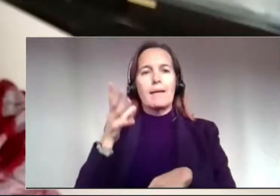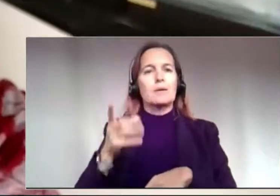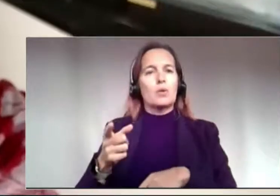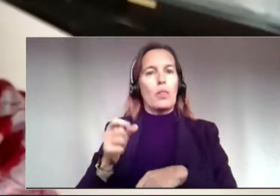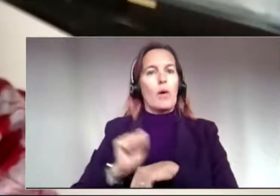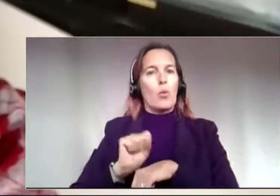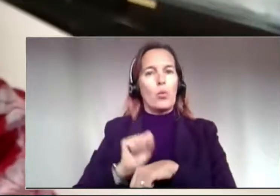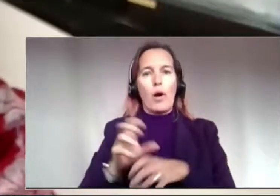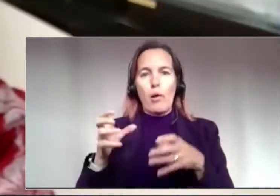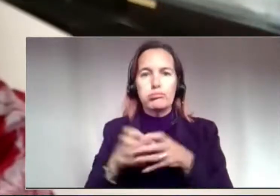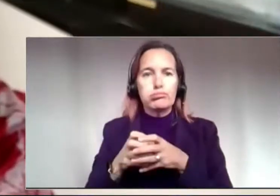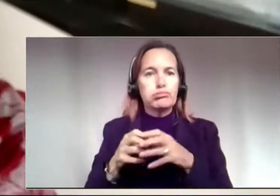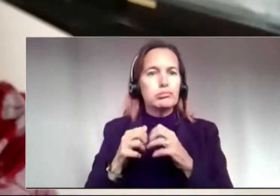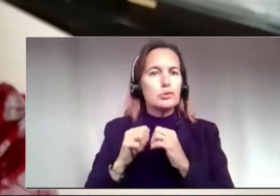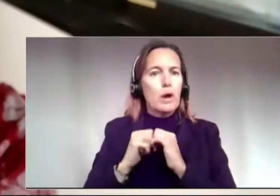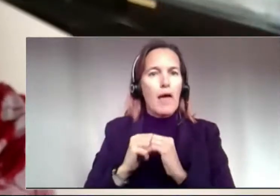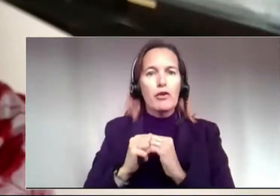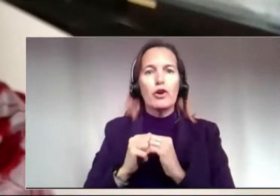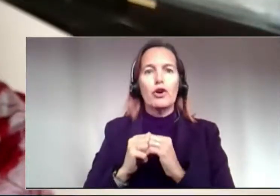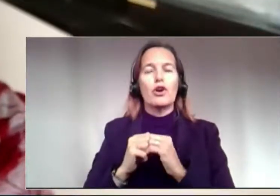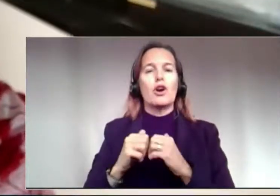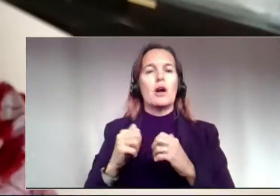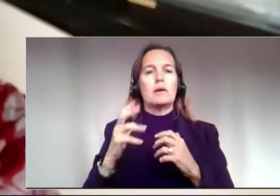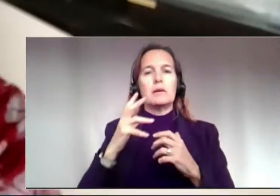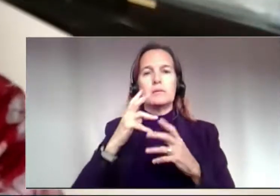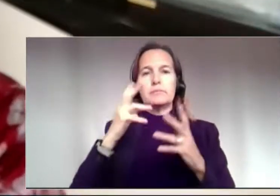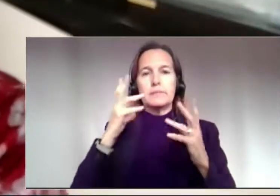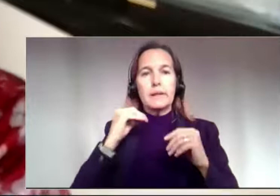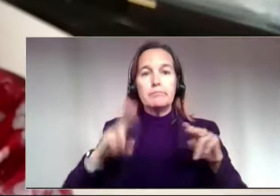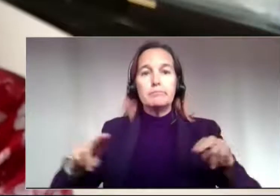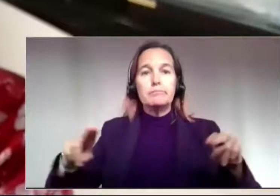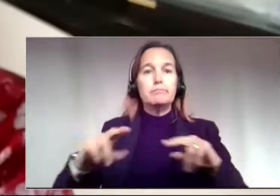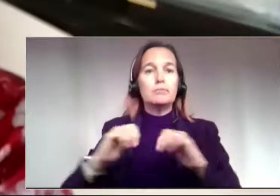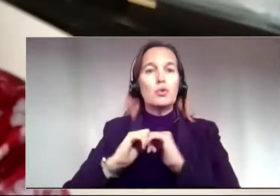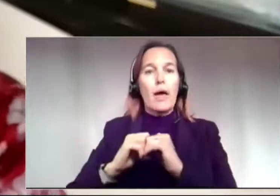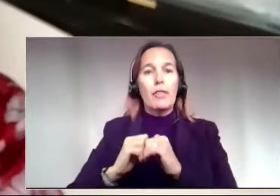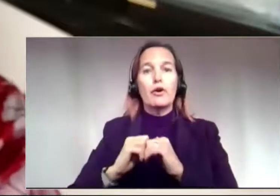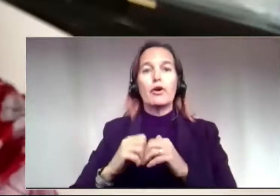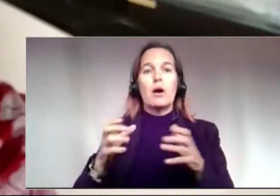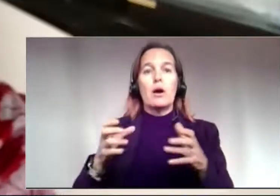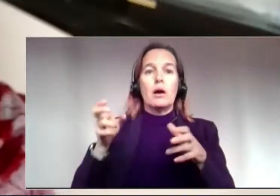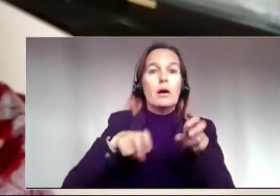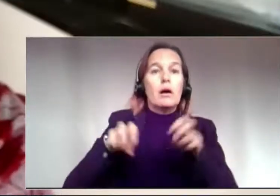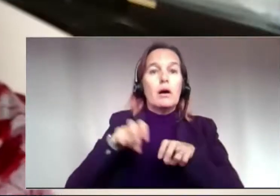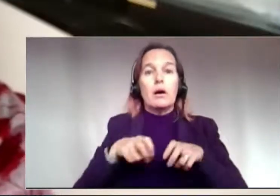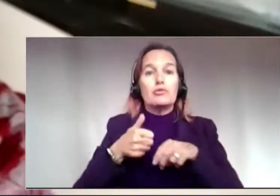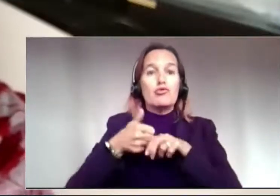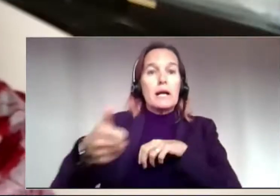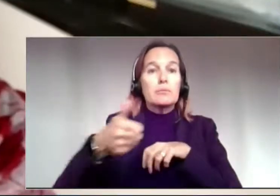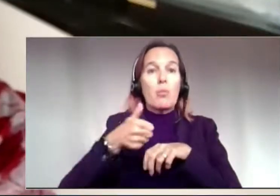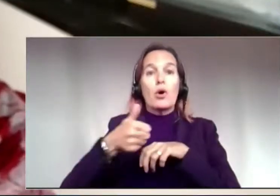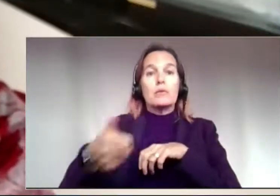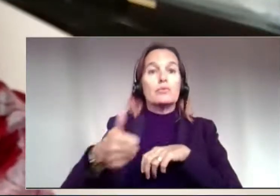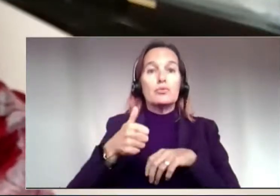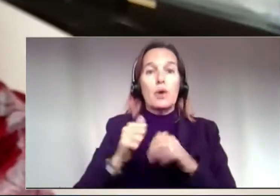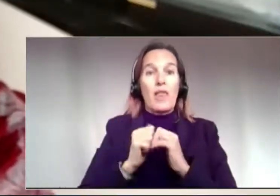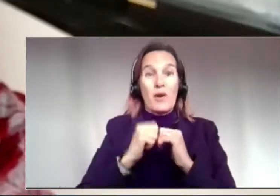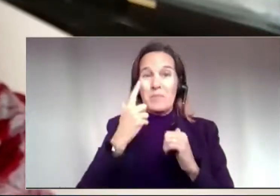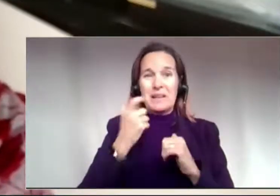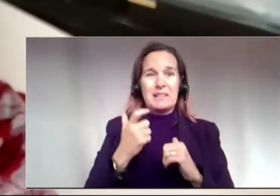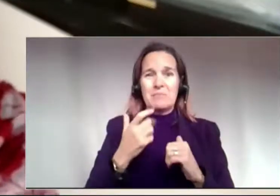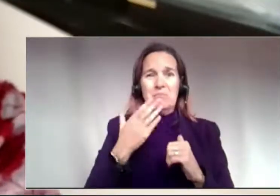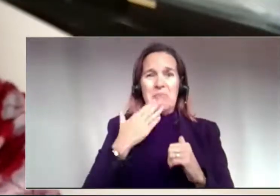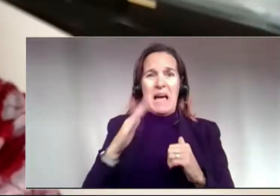together, where they bunk together, where they transport together, they share phones, because they're terribly poorly paid. And that's true for